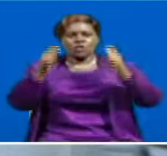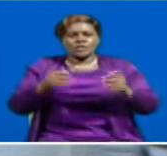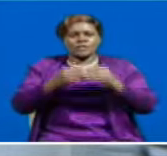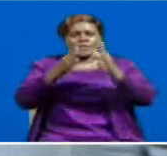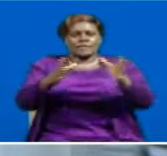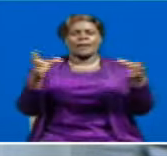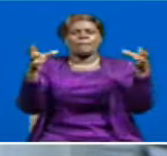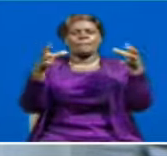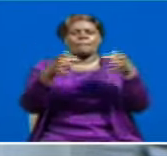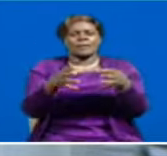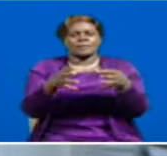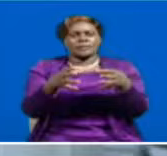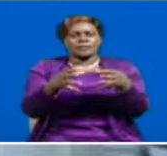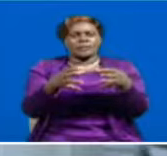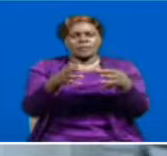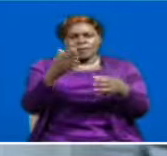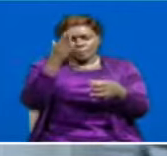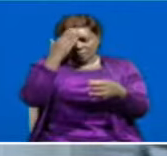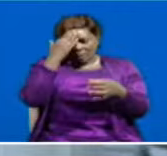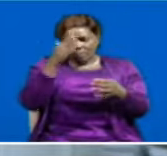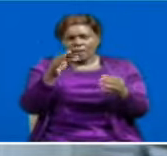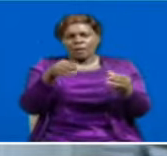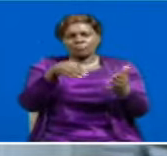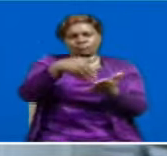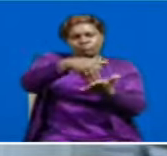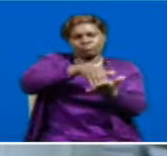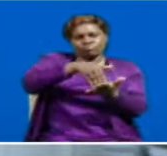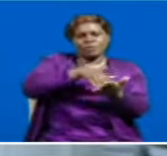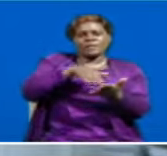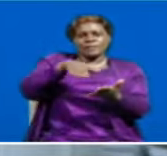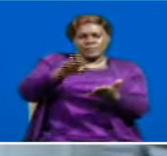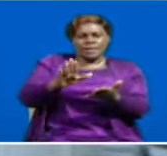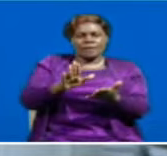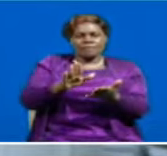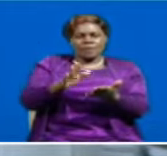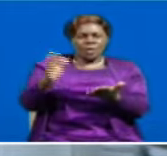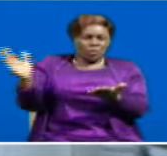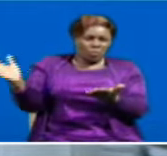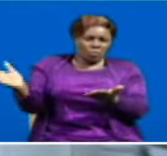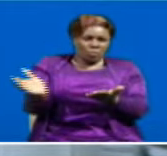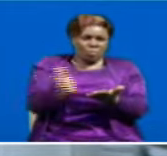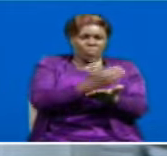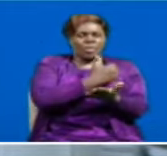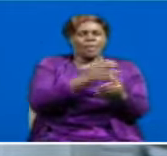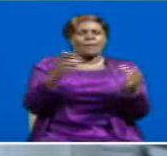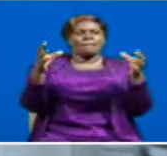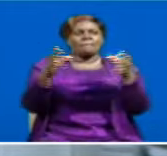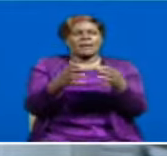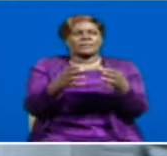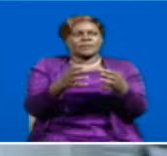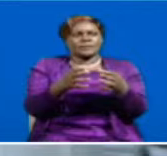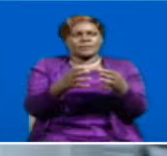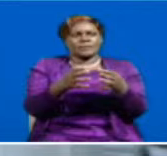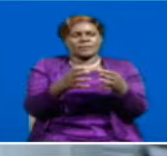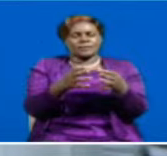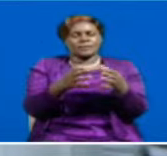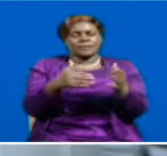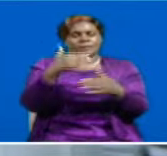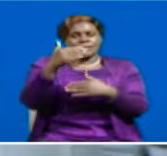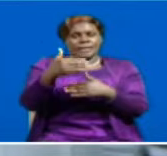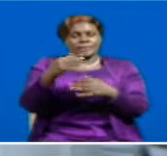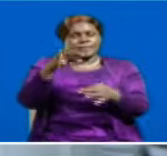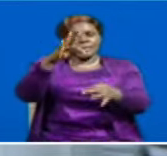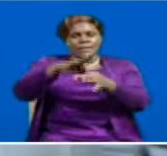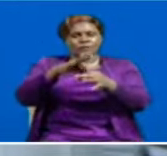in the party whose loyalty is wavering, saying they will be swept away by the party's wave in the coming